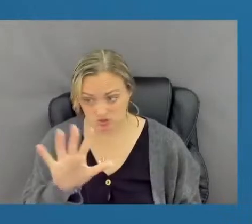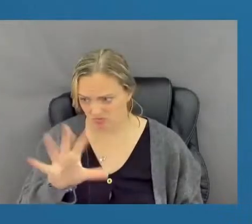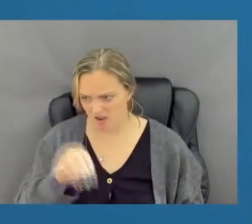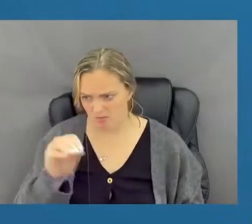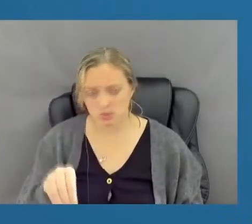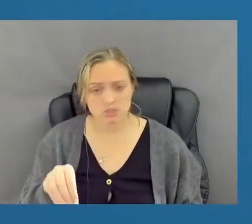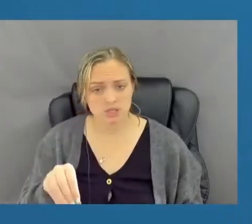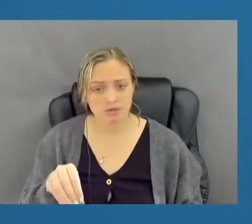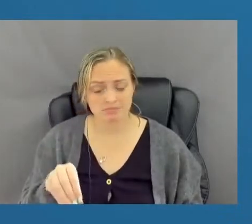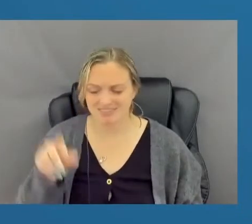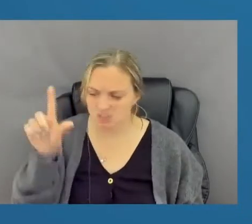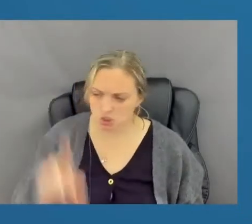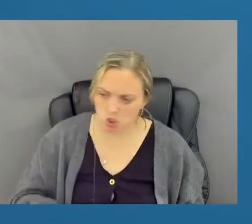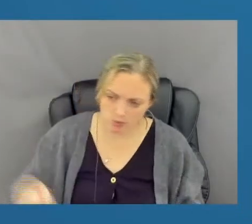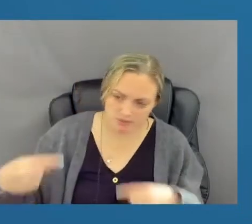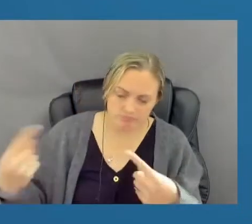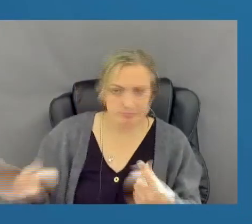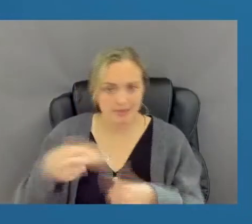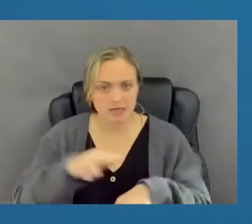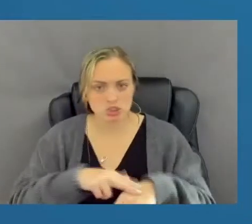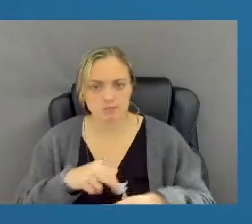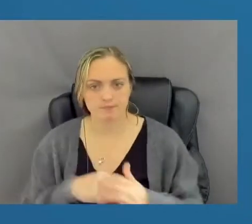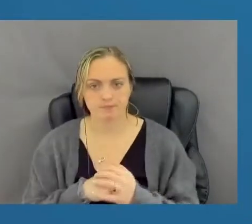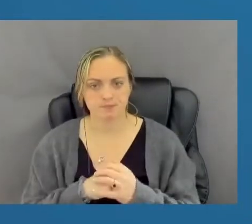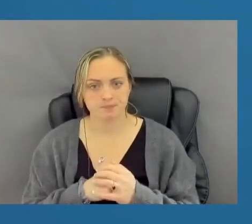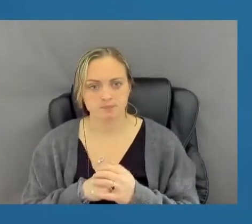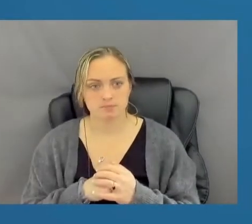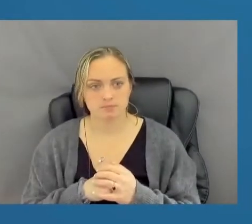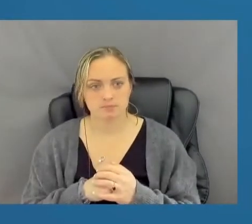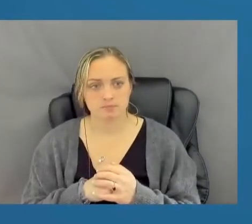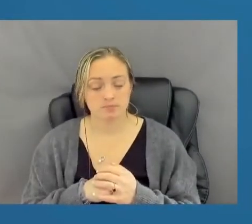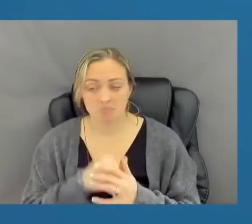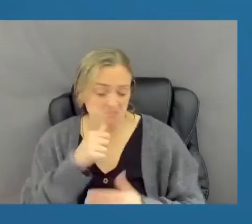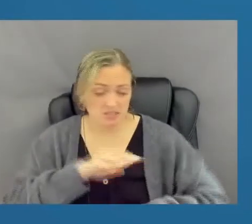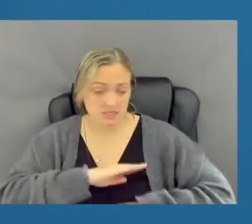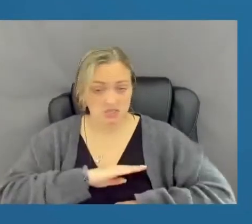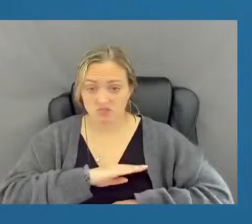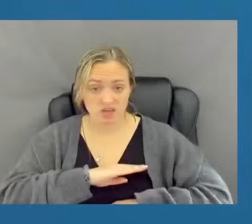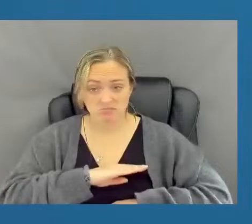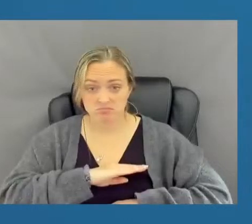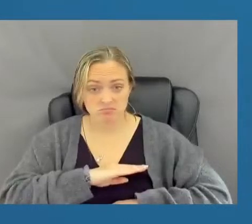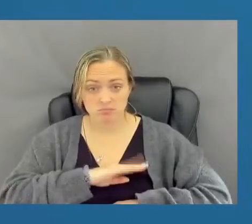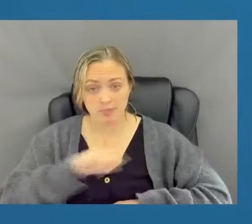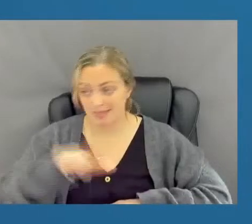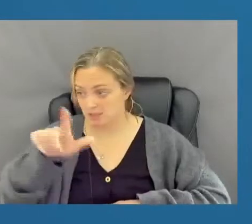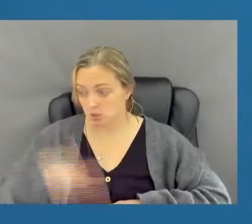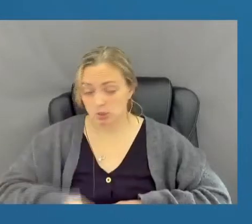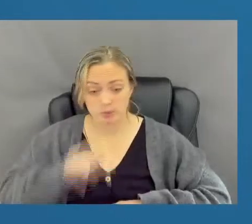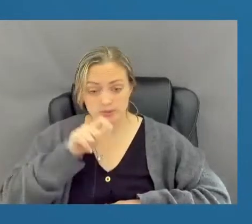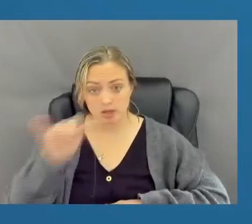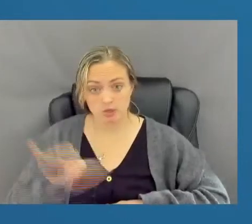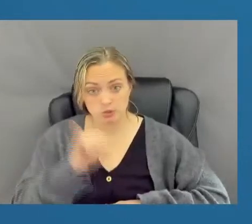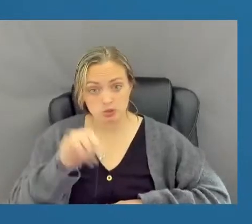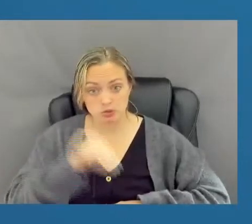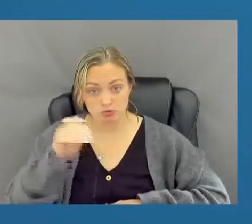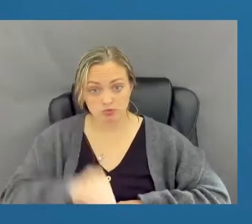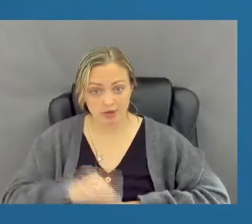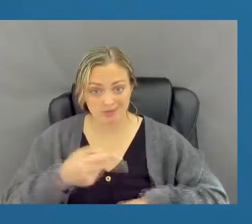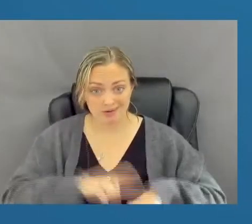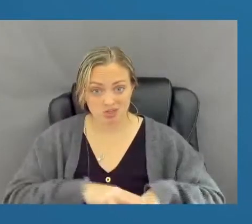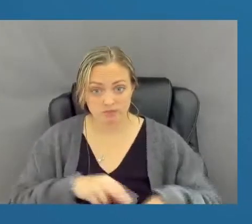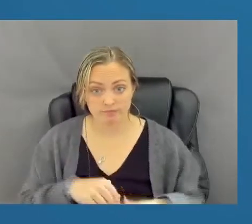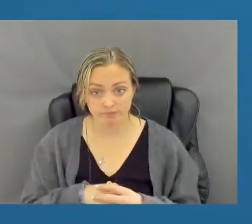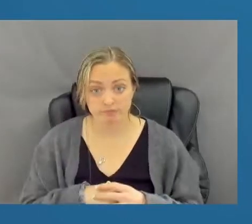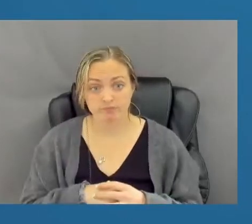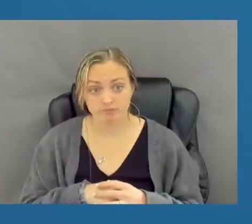the lowest in the nation. And we're not staying satisfied with that, but that is one of the lowest uninsured rates in the nation. So